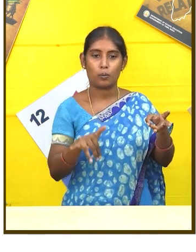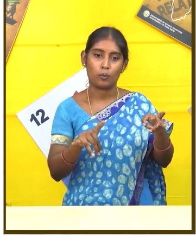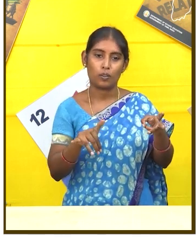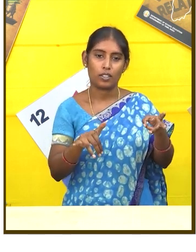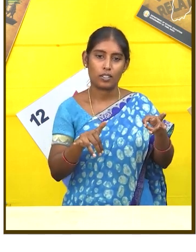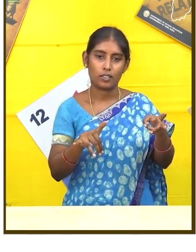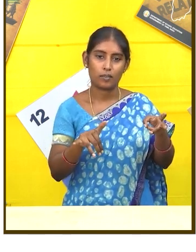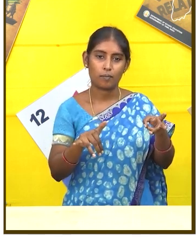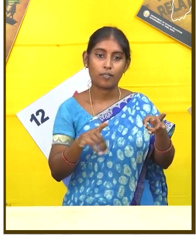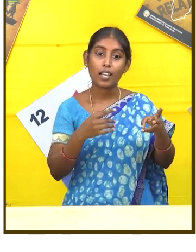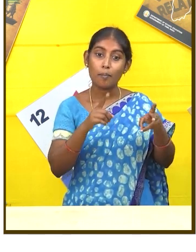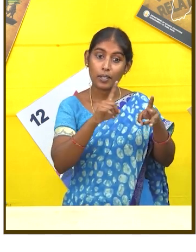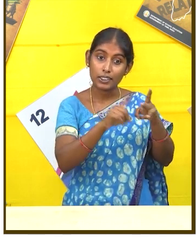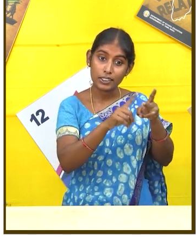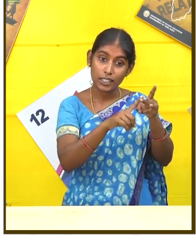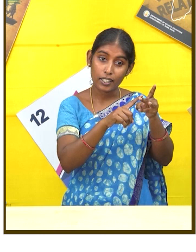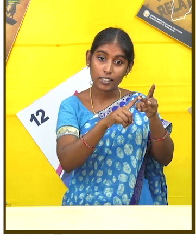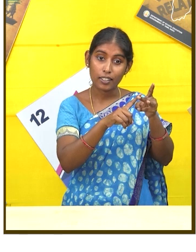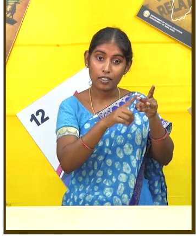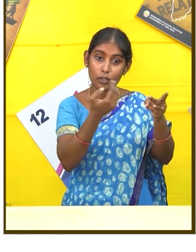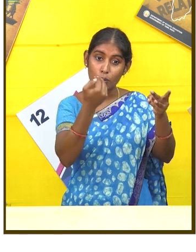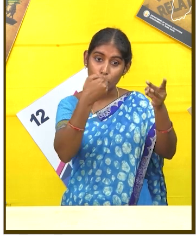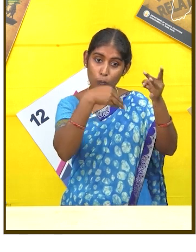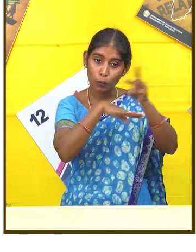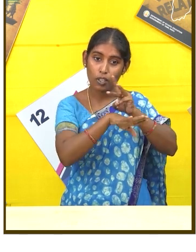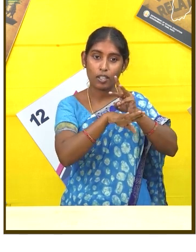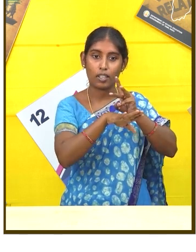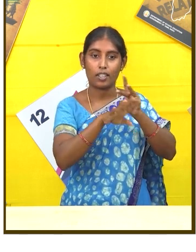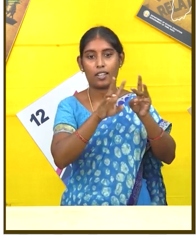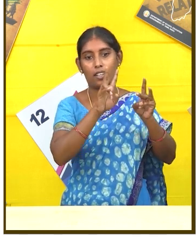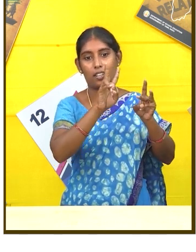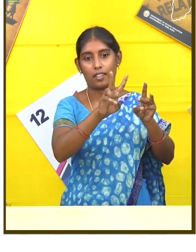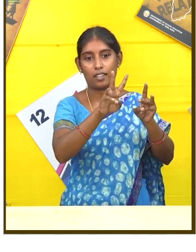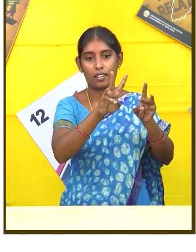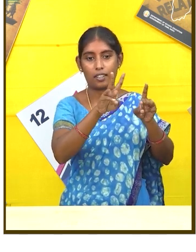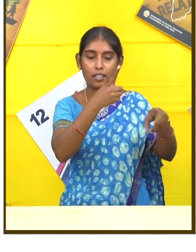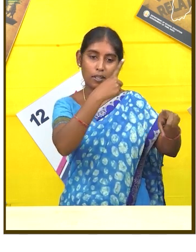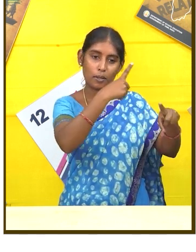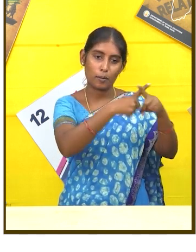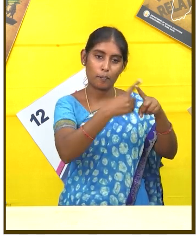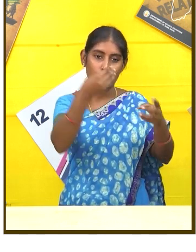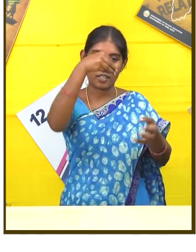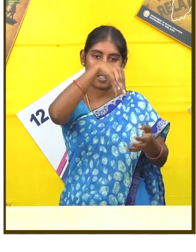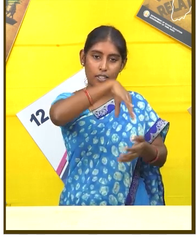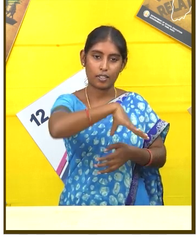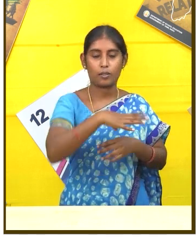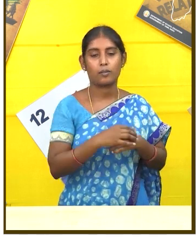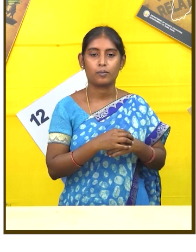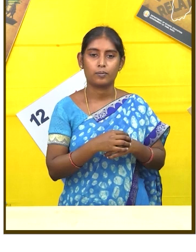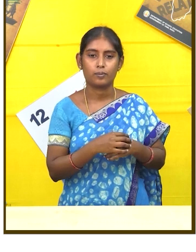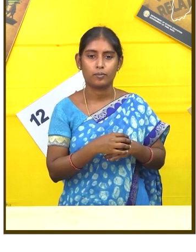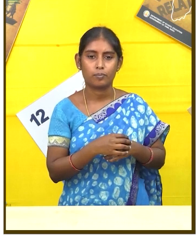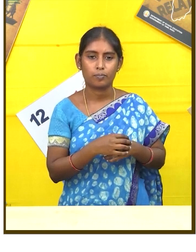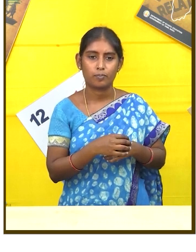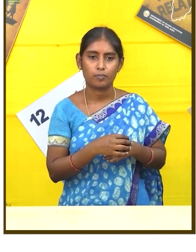So that the second equation y should be multiplied by 2. So the entire equation should be multiplied by 2. So